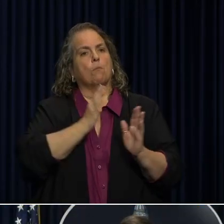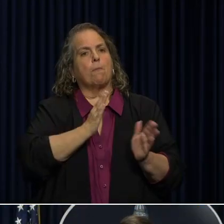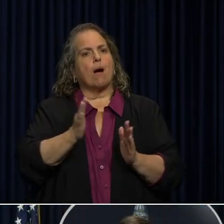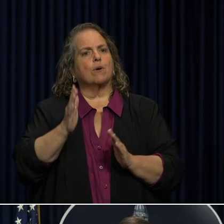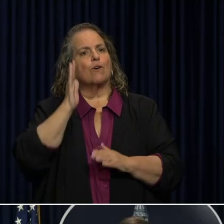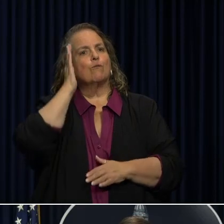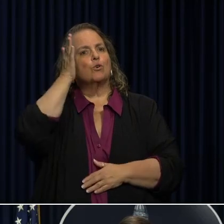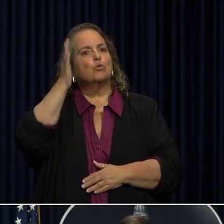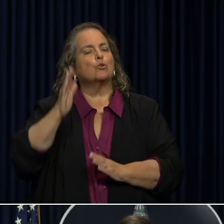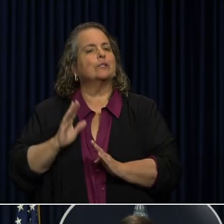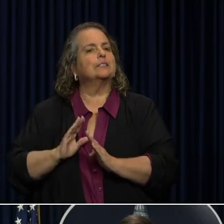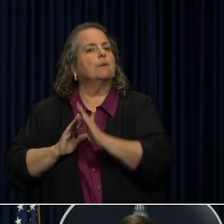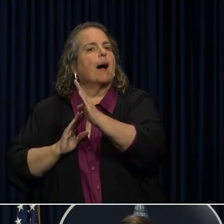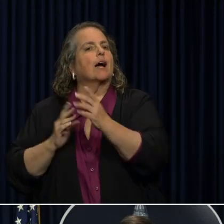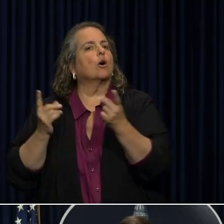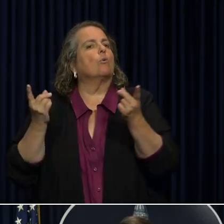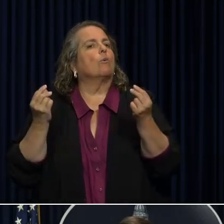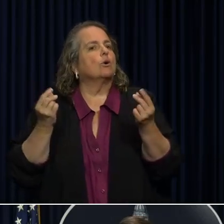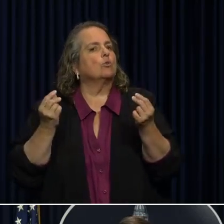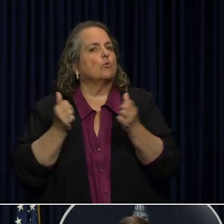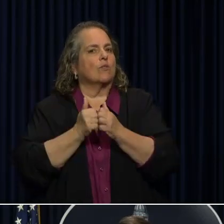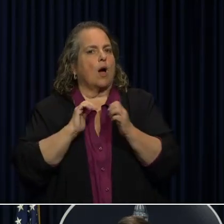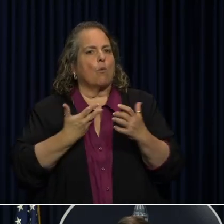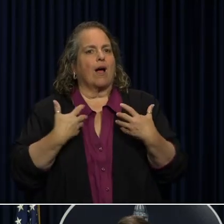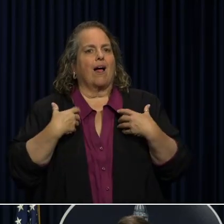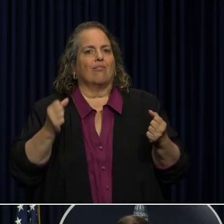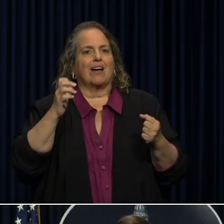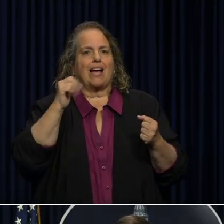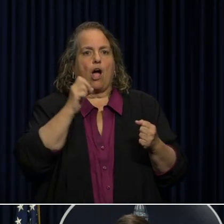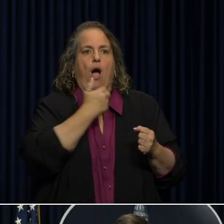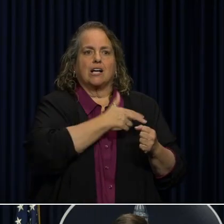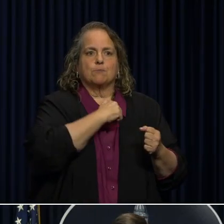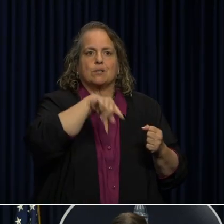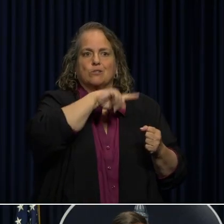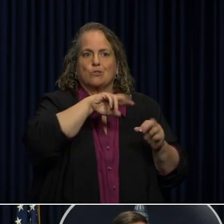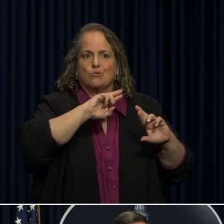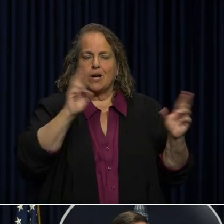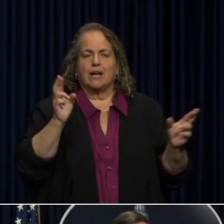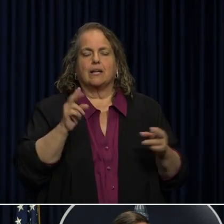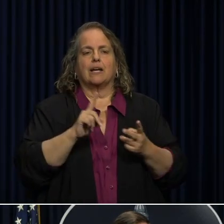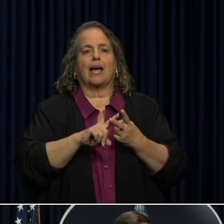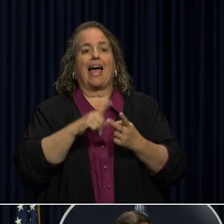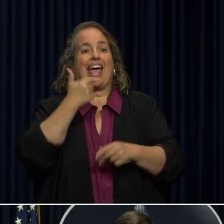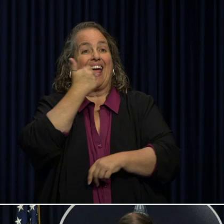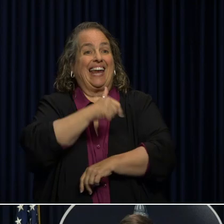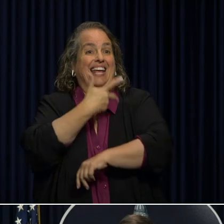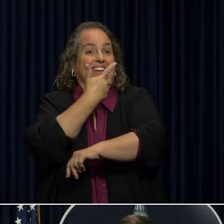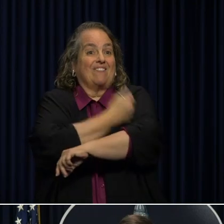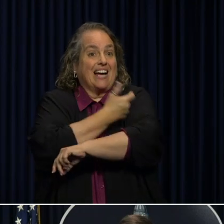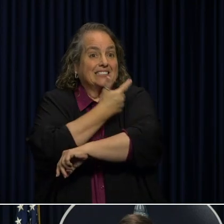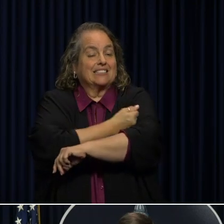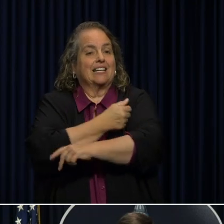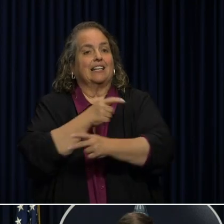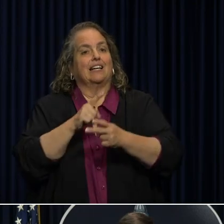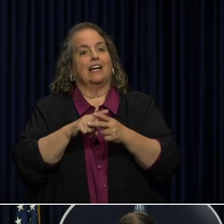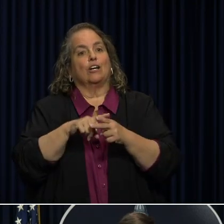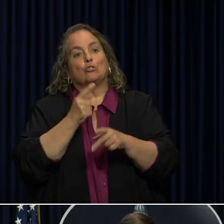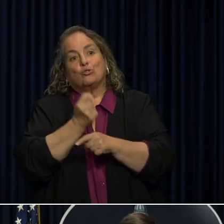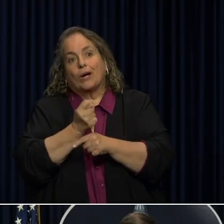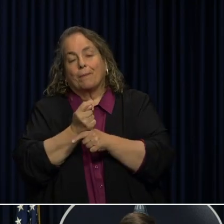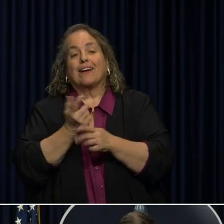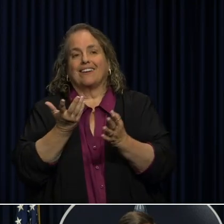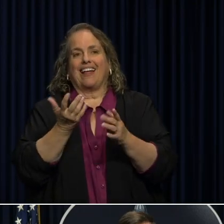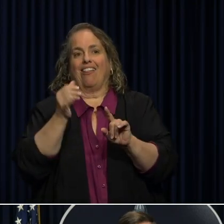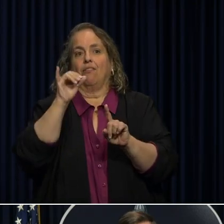with our healthcare community. And the status of a vaccine and treatment. That, of course, will be the game changer